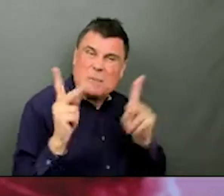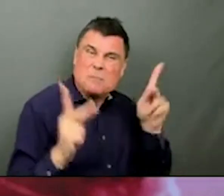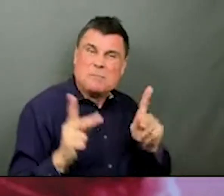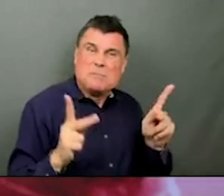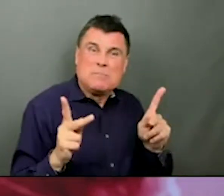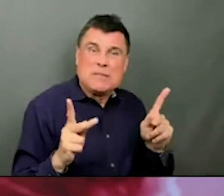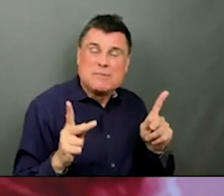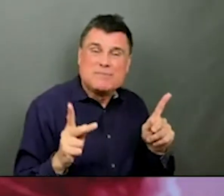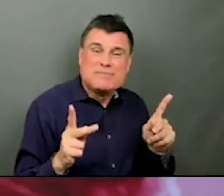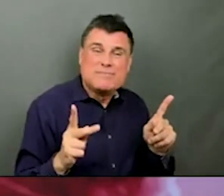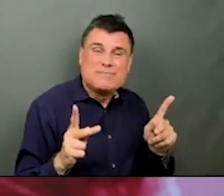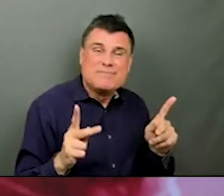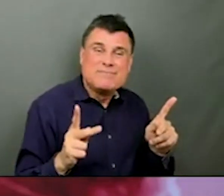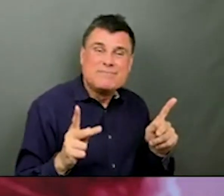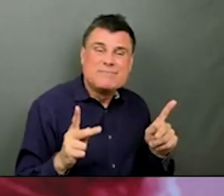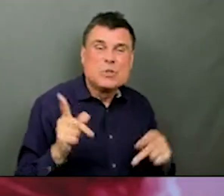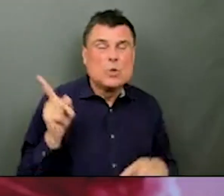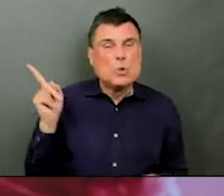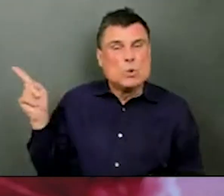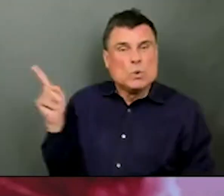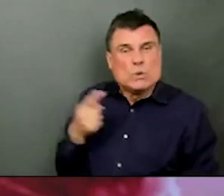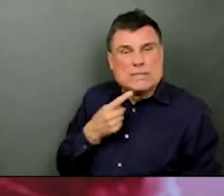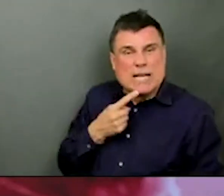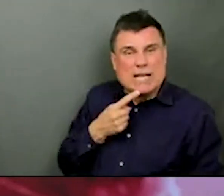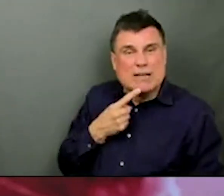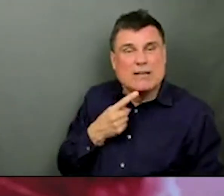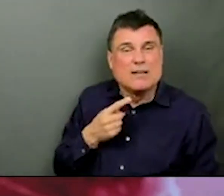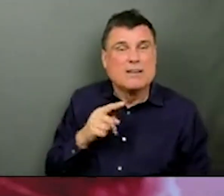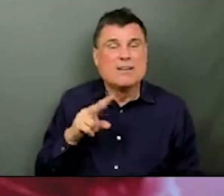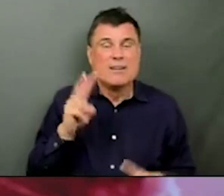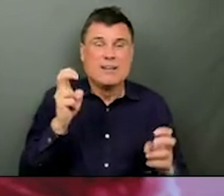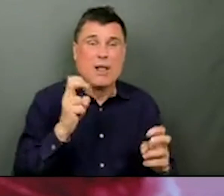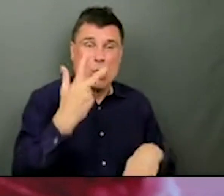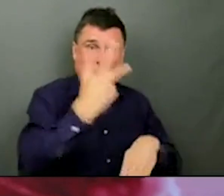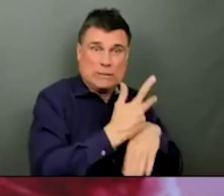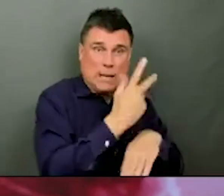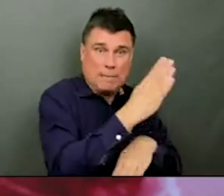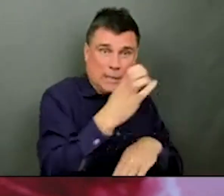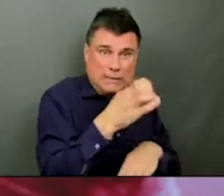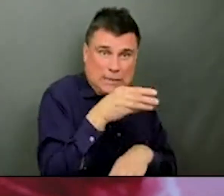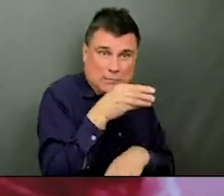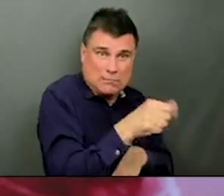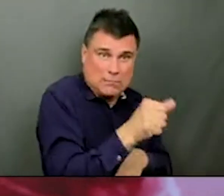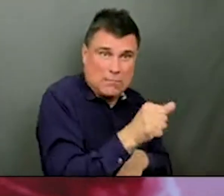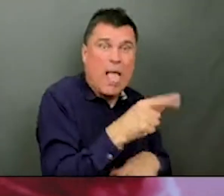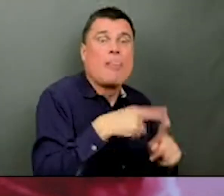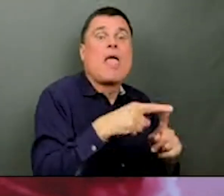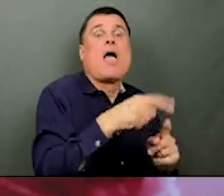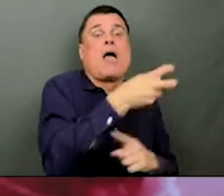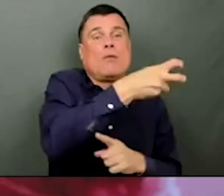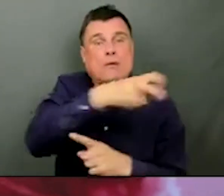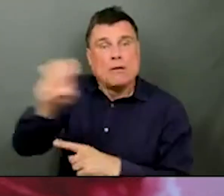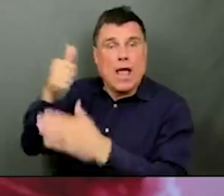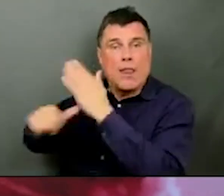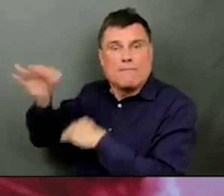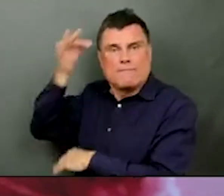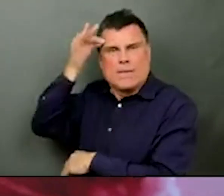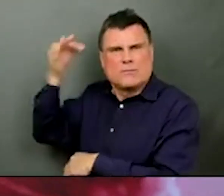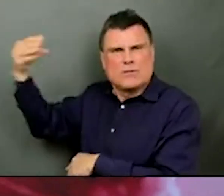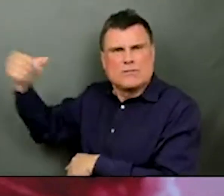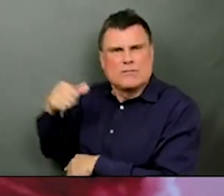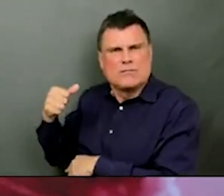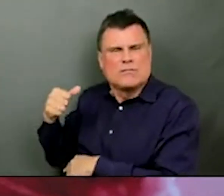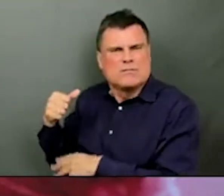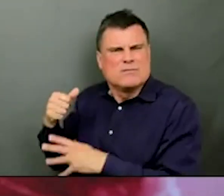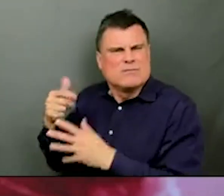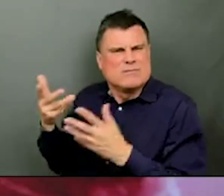into, what you're calling an inadequate measure by the federal government. So again, why not have a longer period of